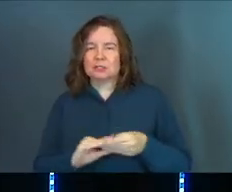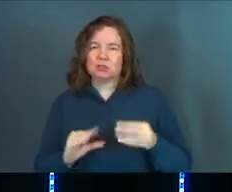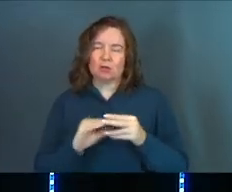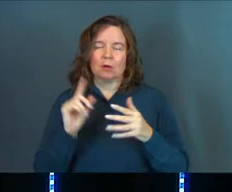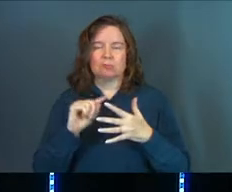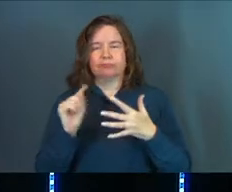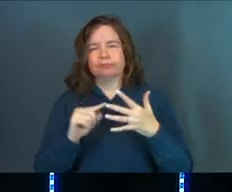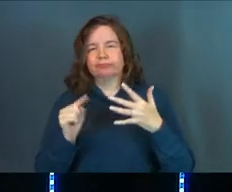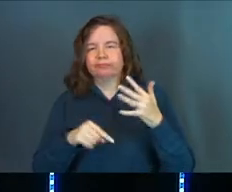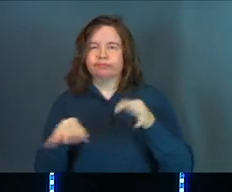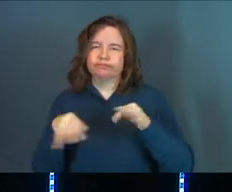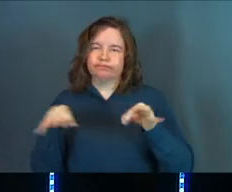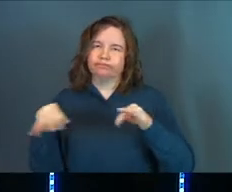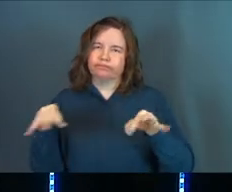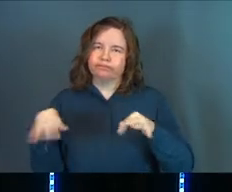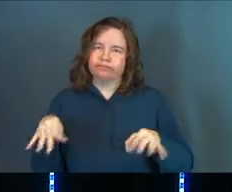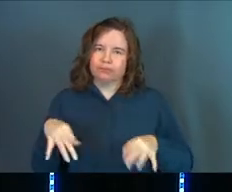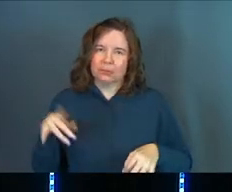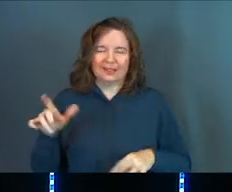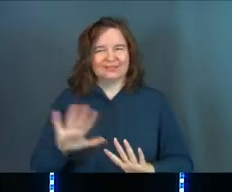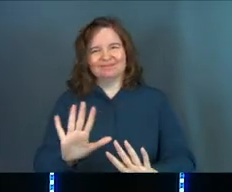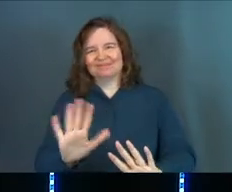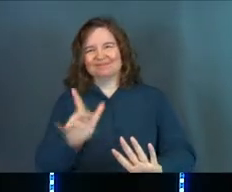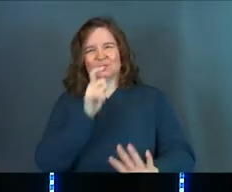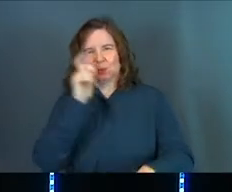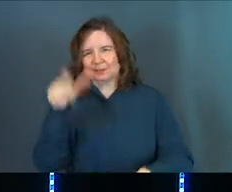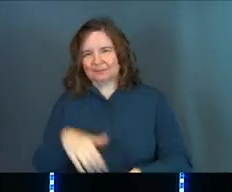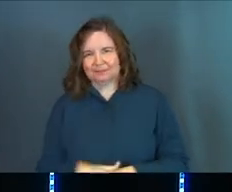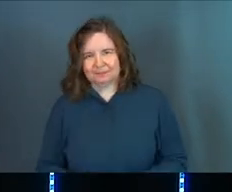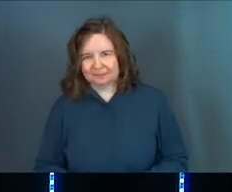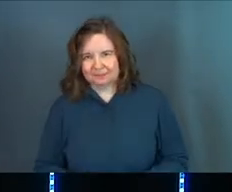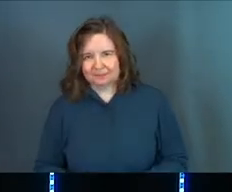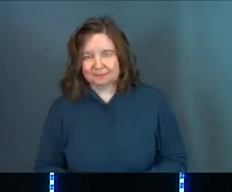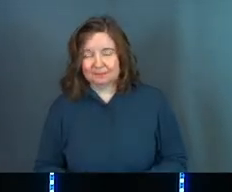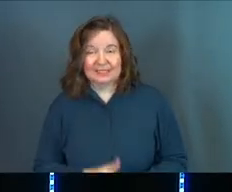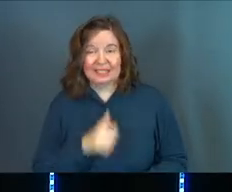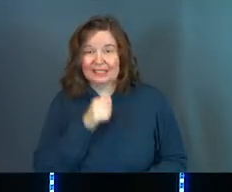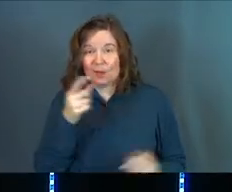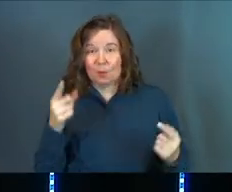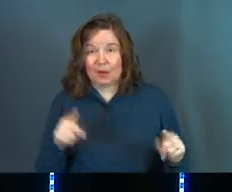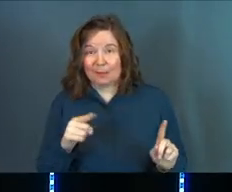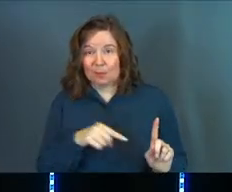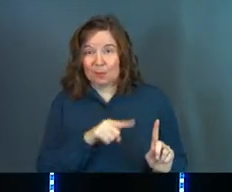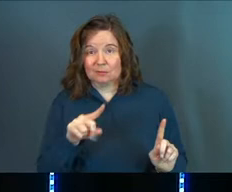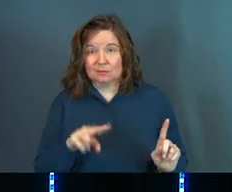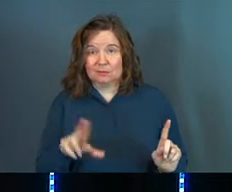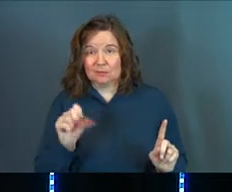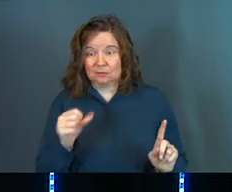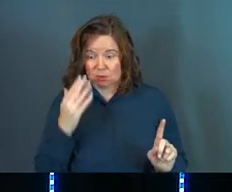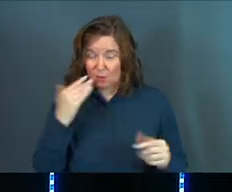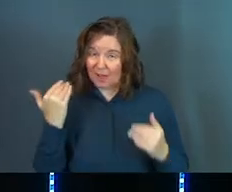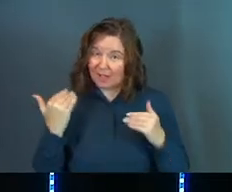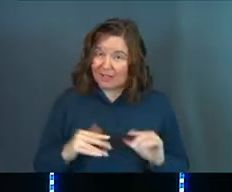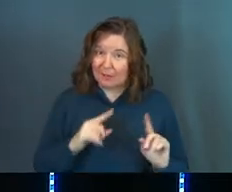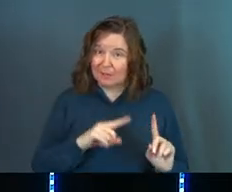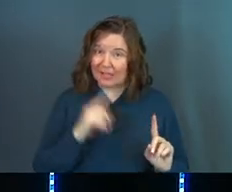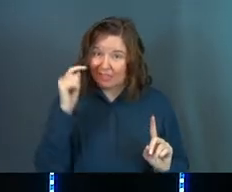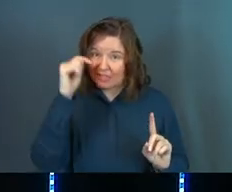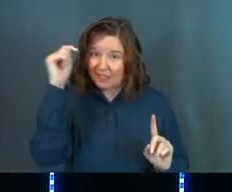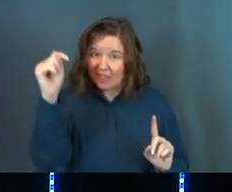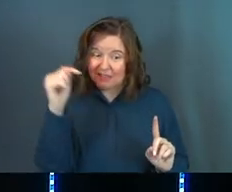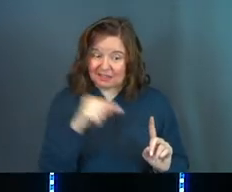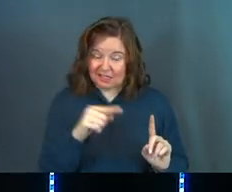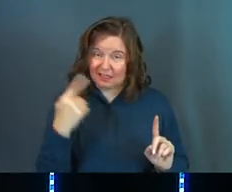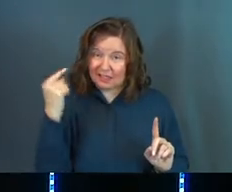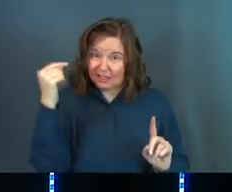to walk him through all this stuff. It's like, nope. It's not what happened. You know how limited his theology,